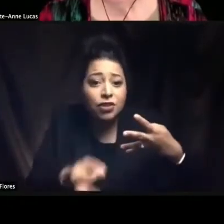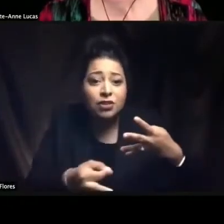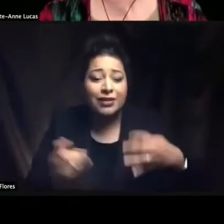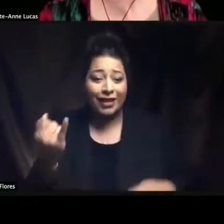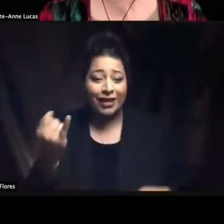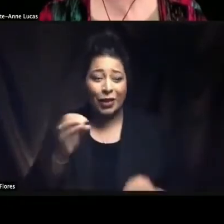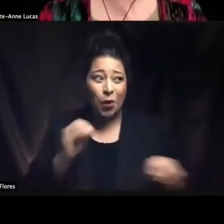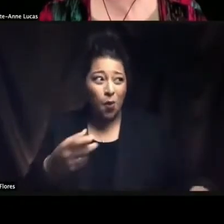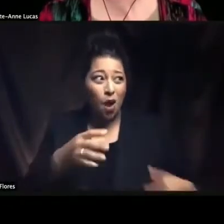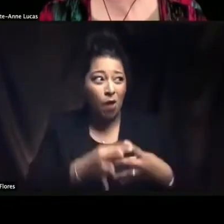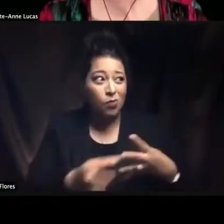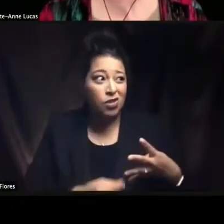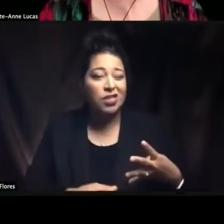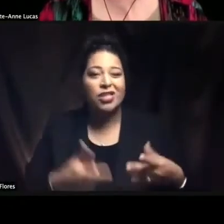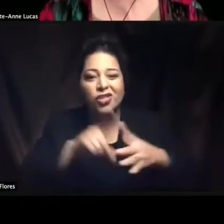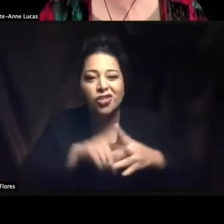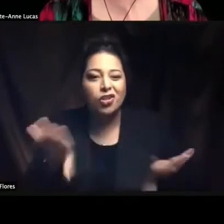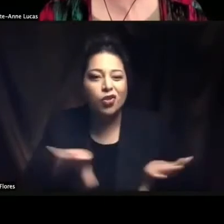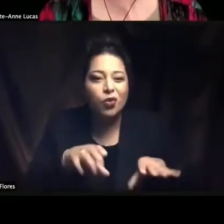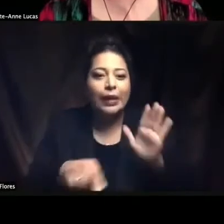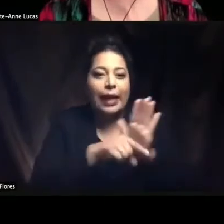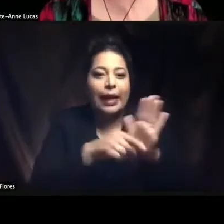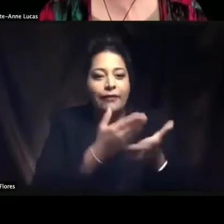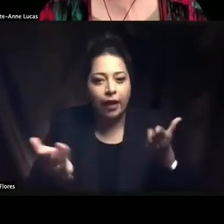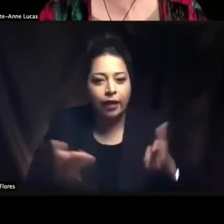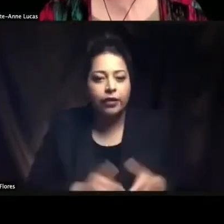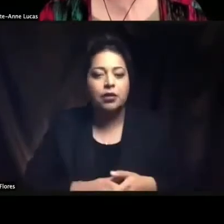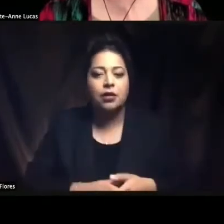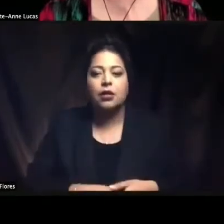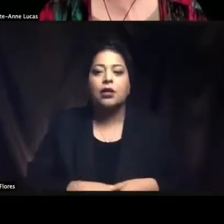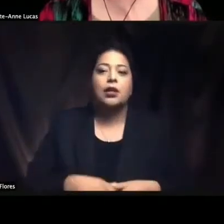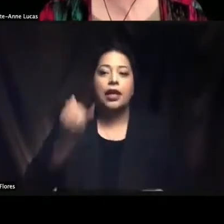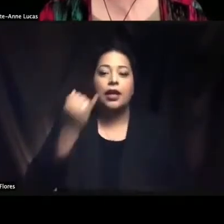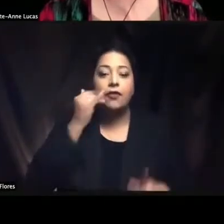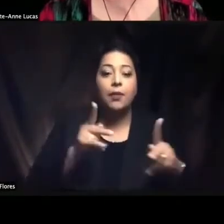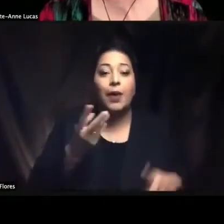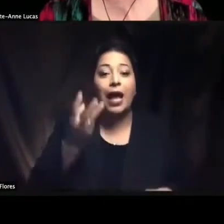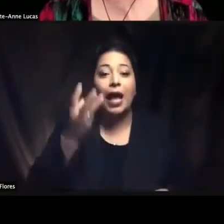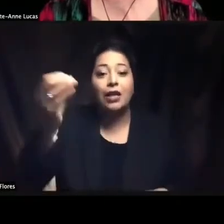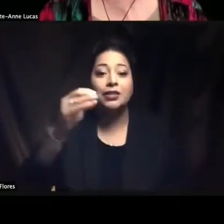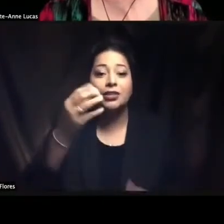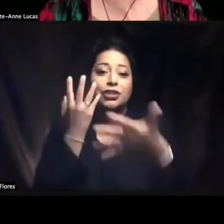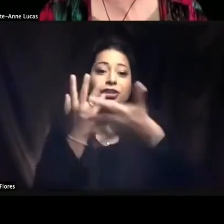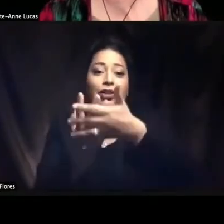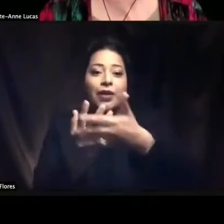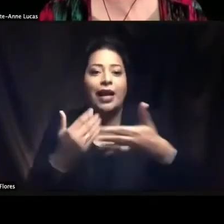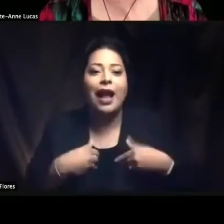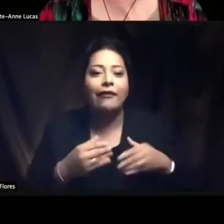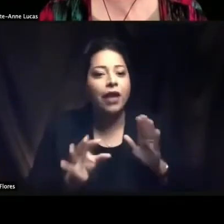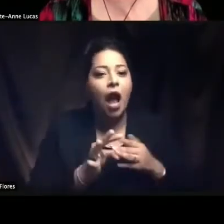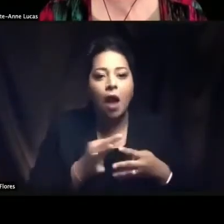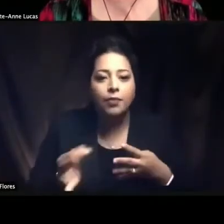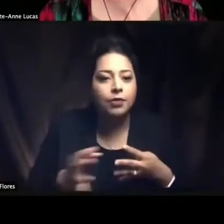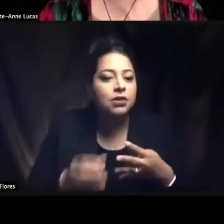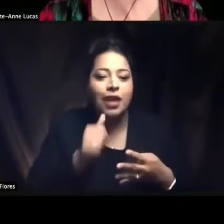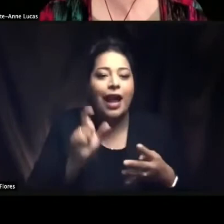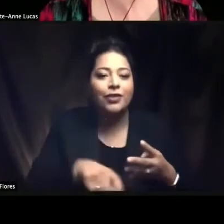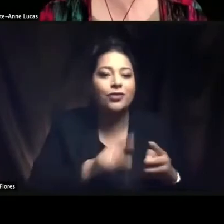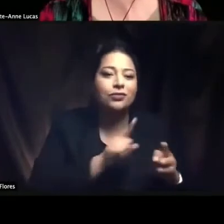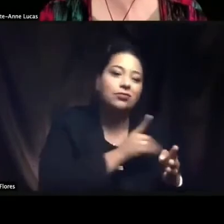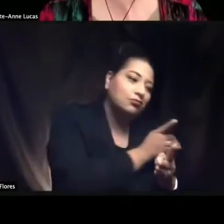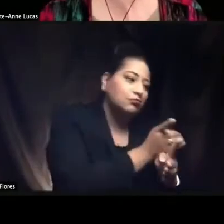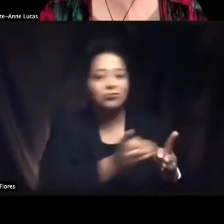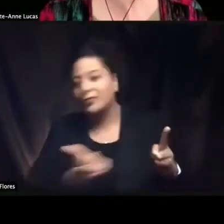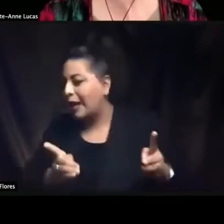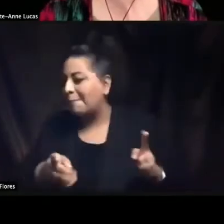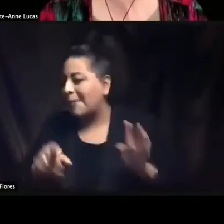leads people to crime. We need to get into our jails, make sure people who are getting out in a year have options so they don't have to revert back to what